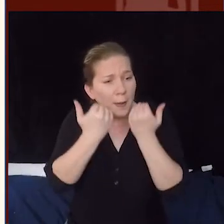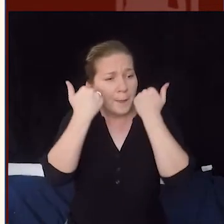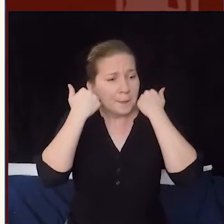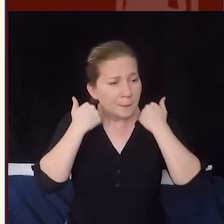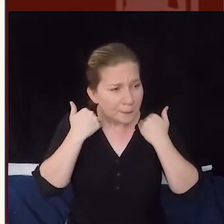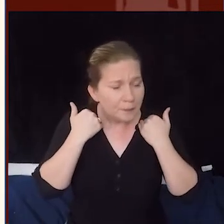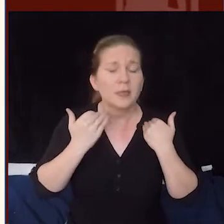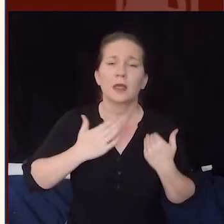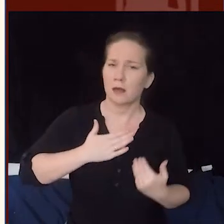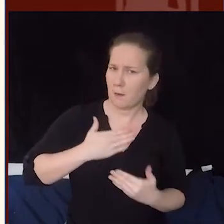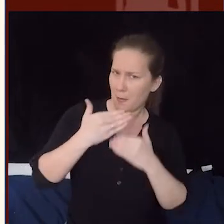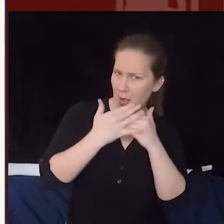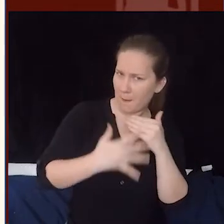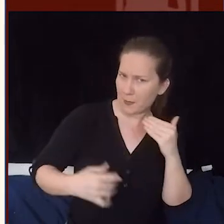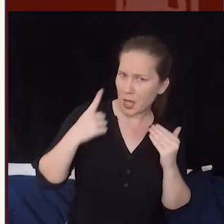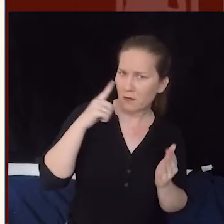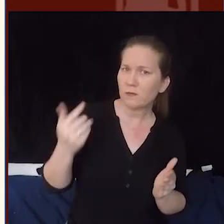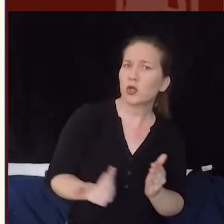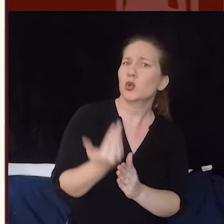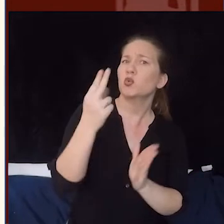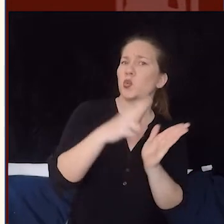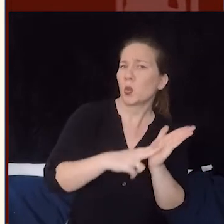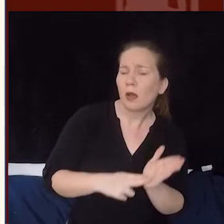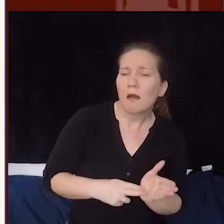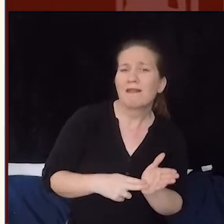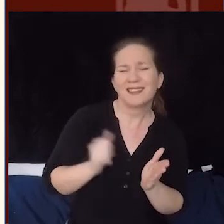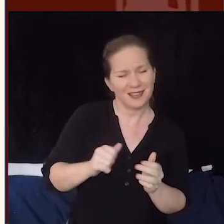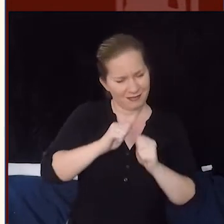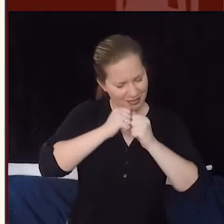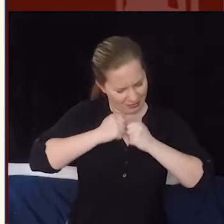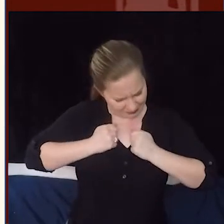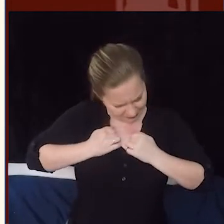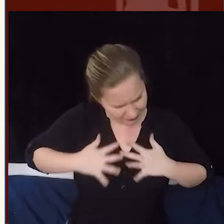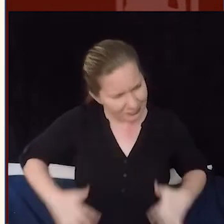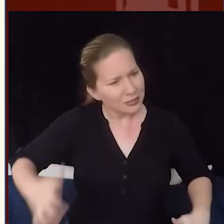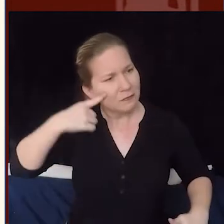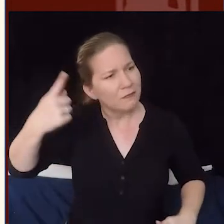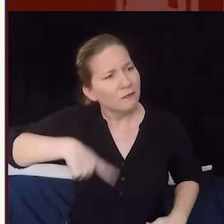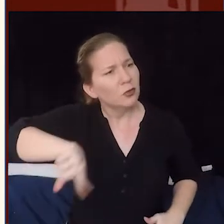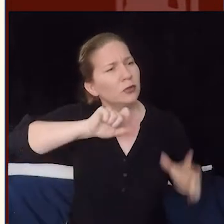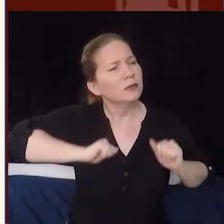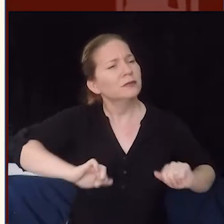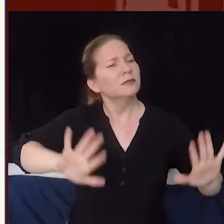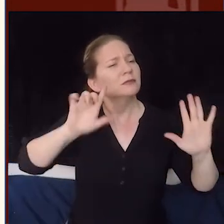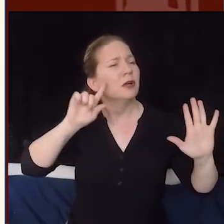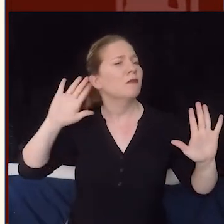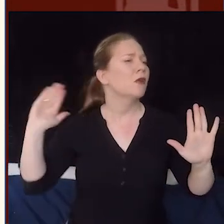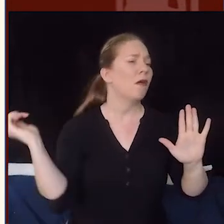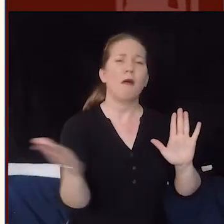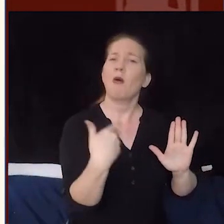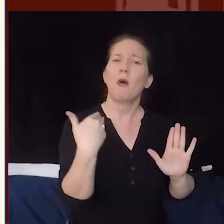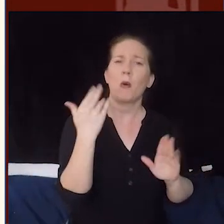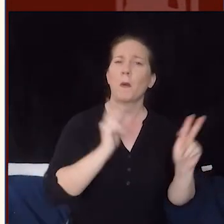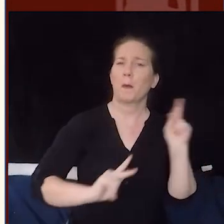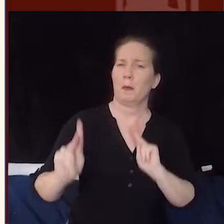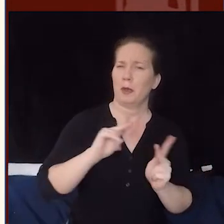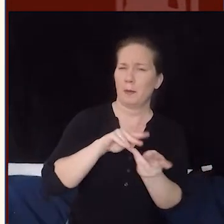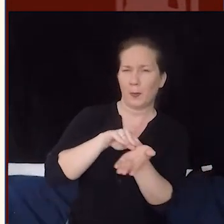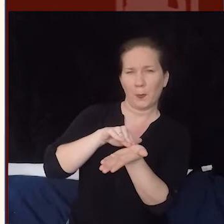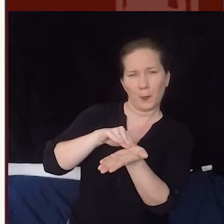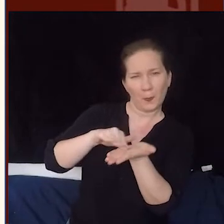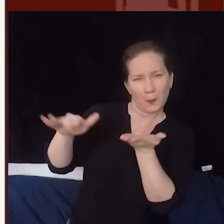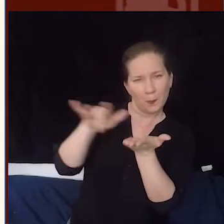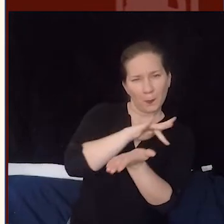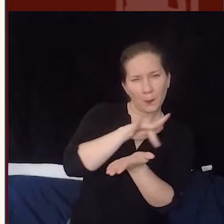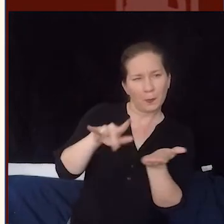blood of the new covenant, which is shed for you and for all the people for the forgiveness of sin. Whenever you drink